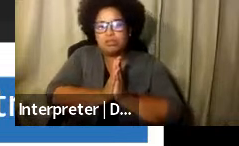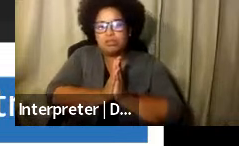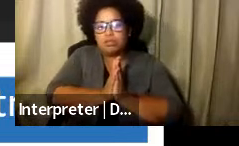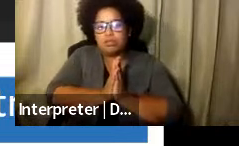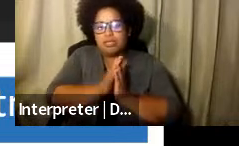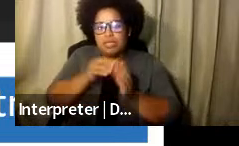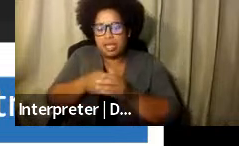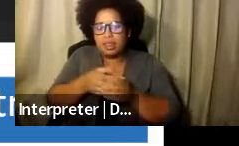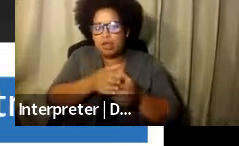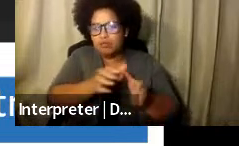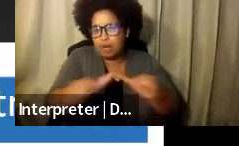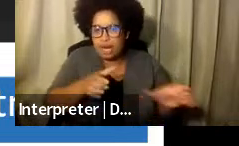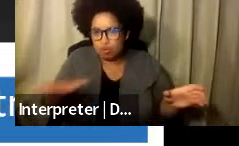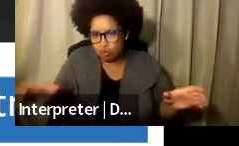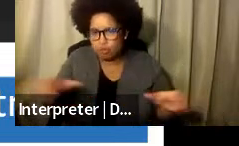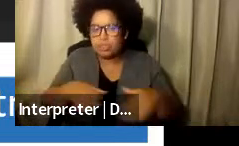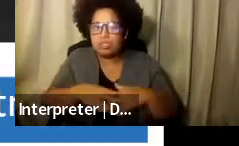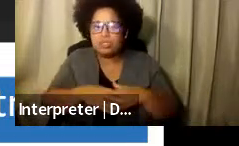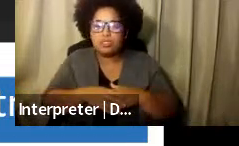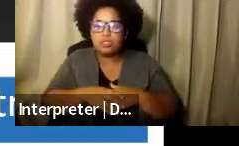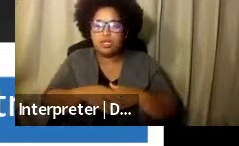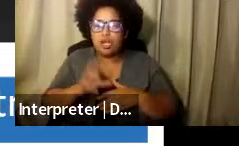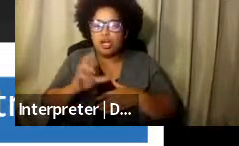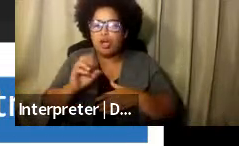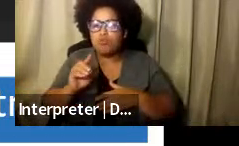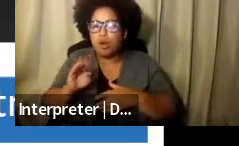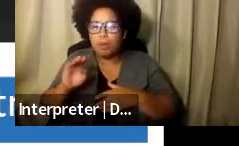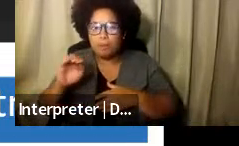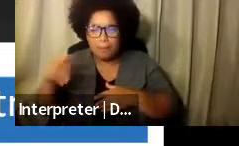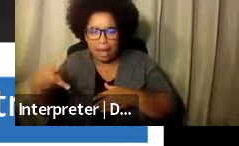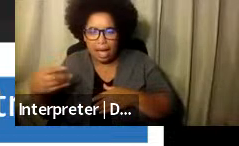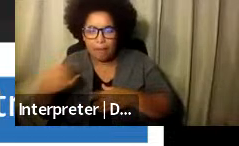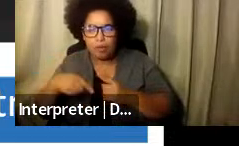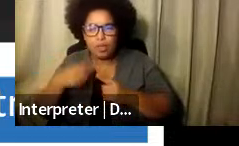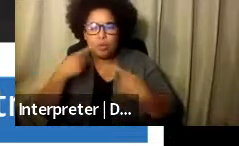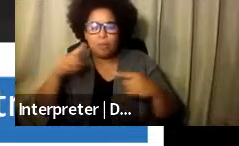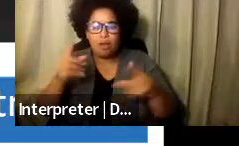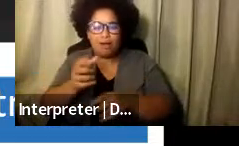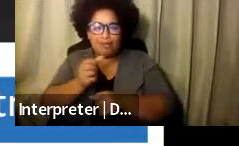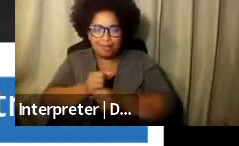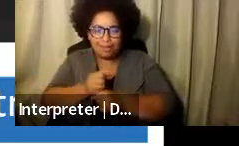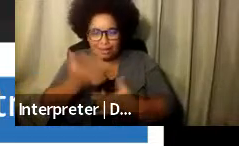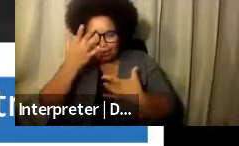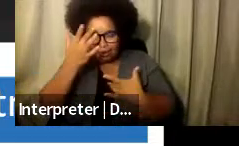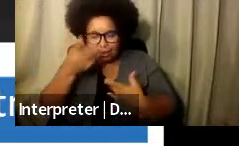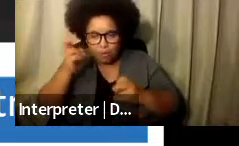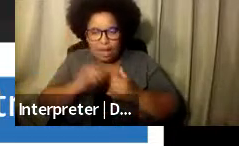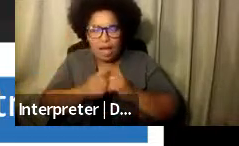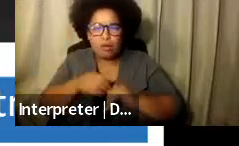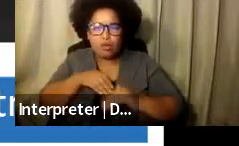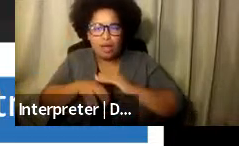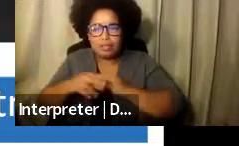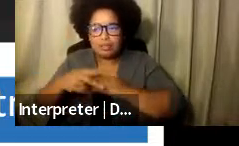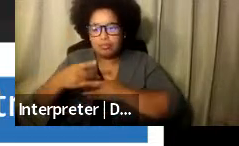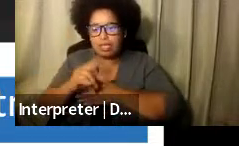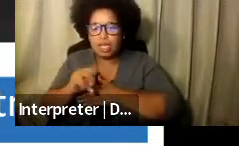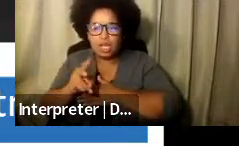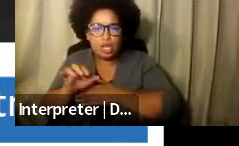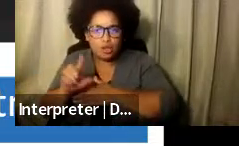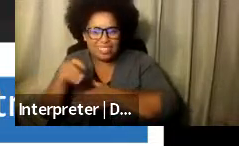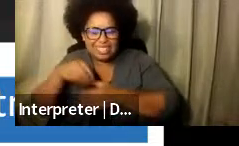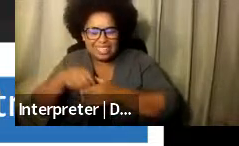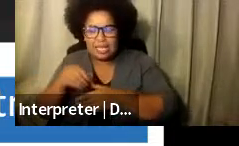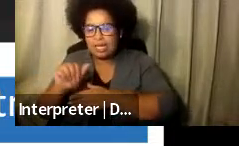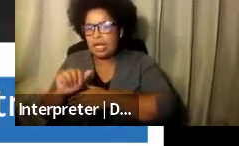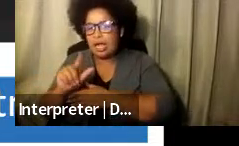the breakout groups, right? A roadmap to what you do if you get infected with COVID, how you would access Paxlovid in Alameda County.